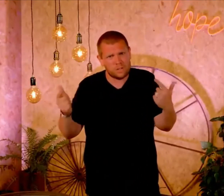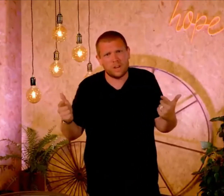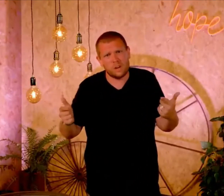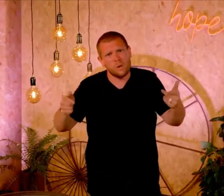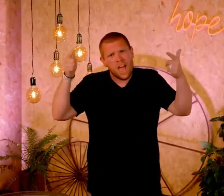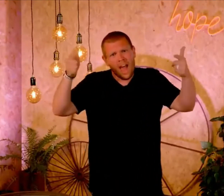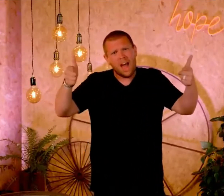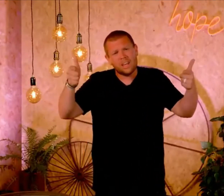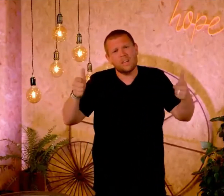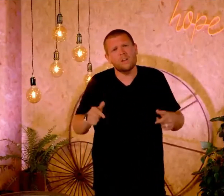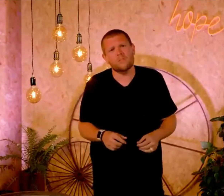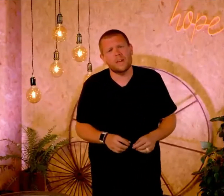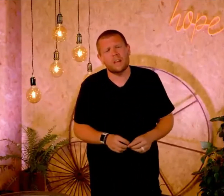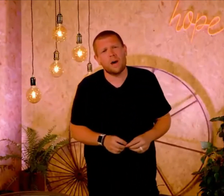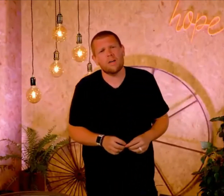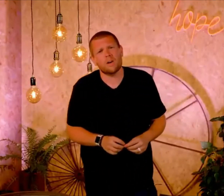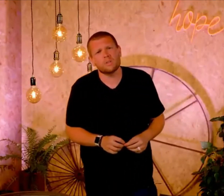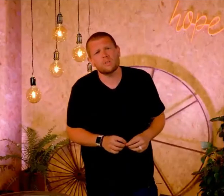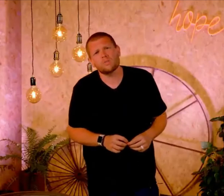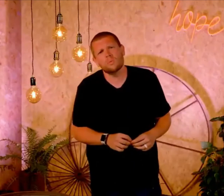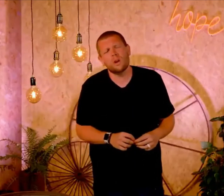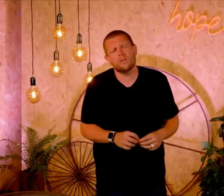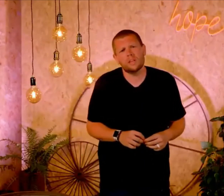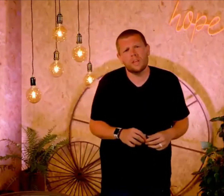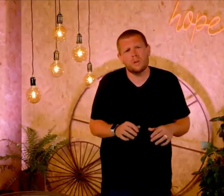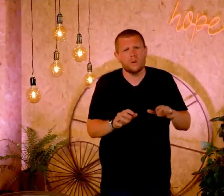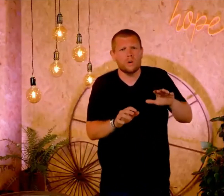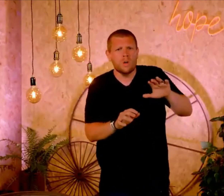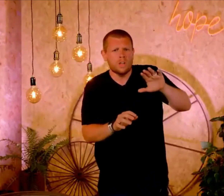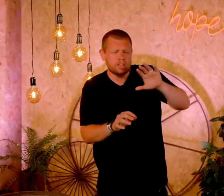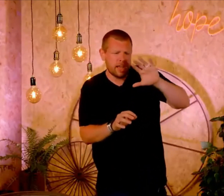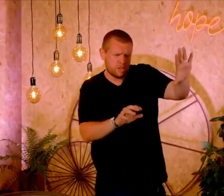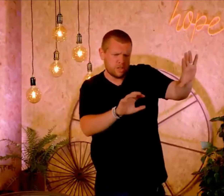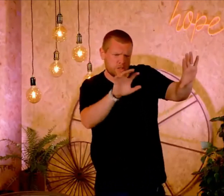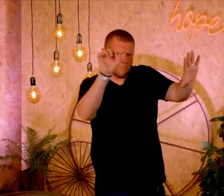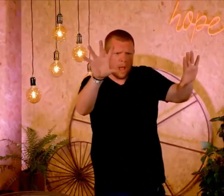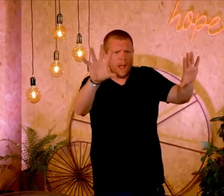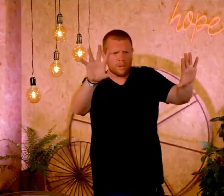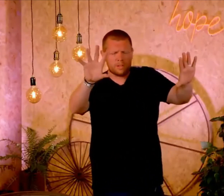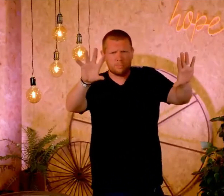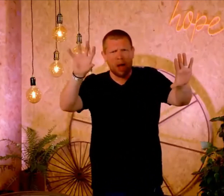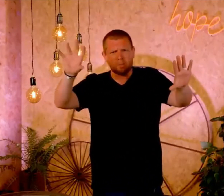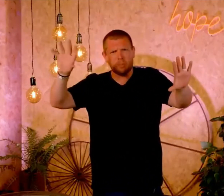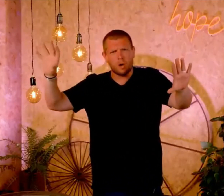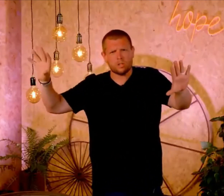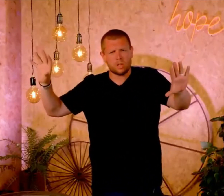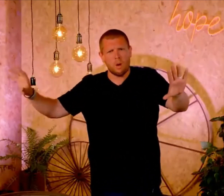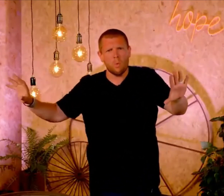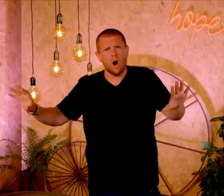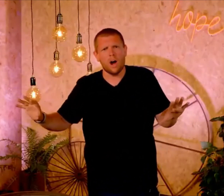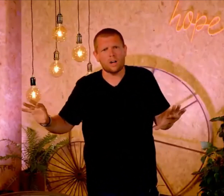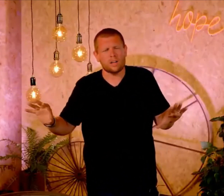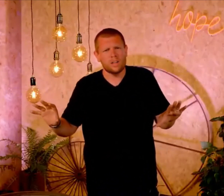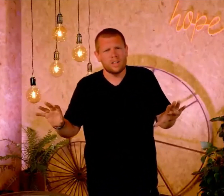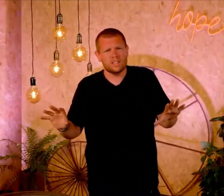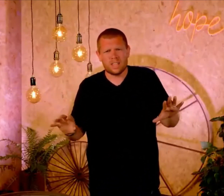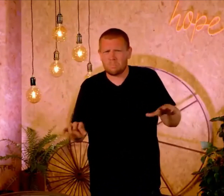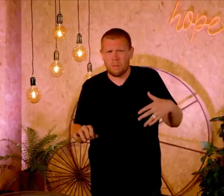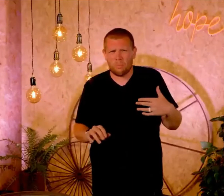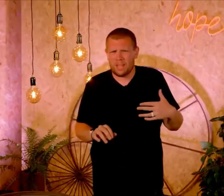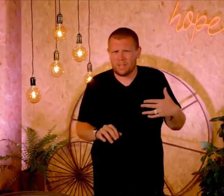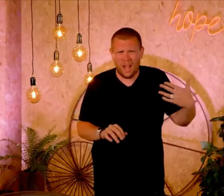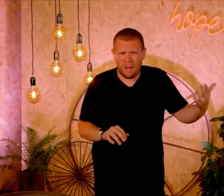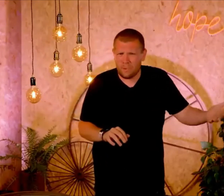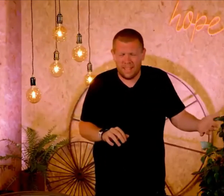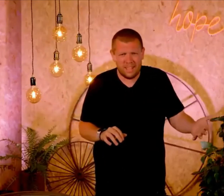focus too. How do you feel about those who rule over you? Your teachers, your parents, perhaps a boss at work. Do